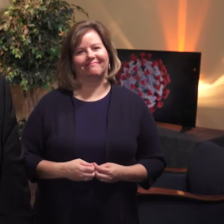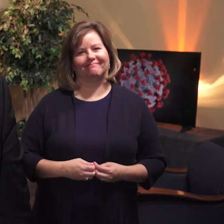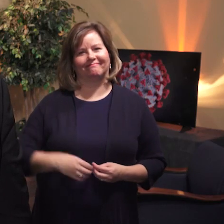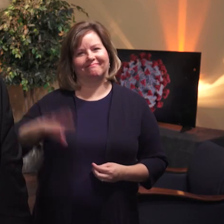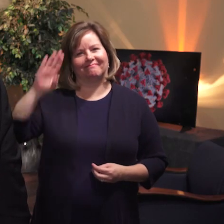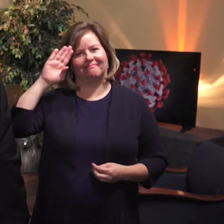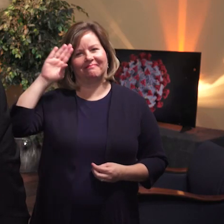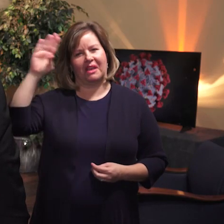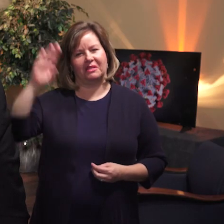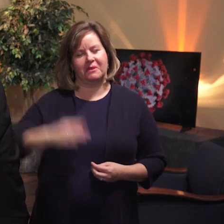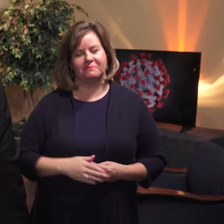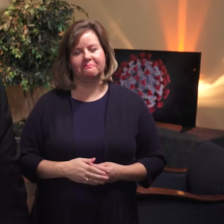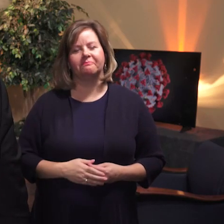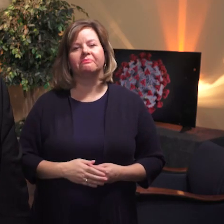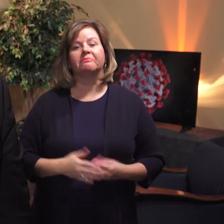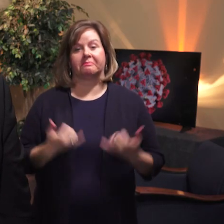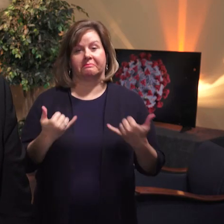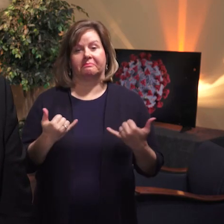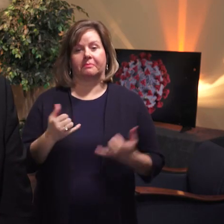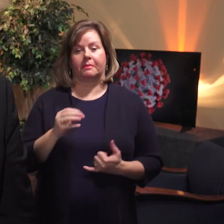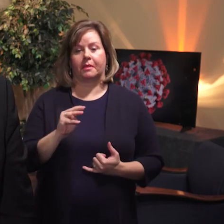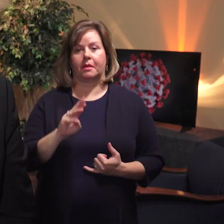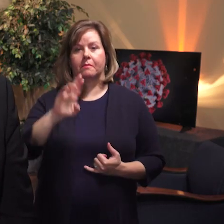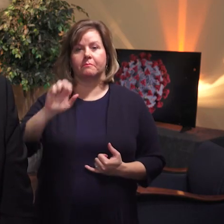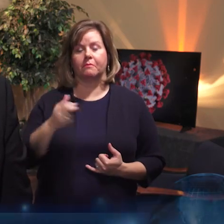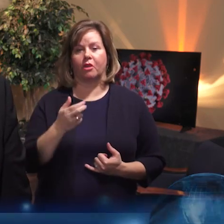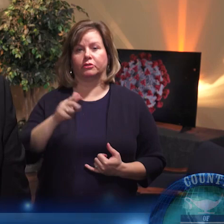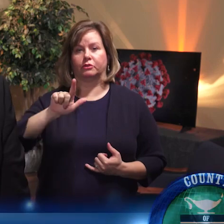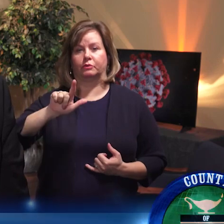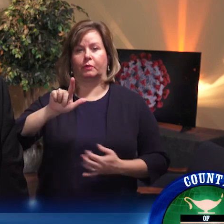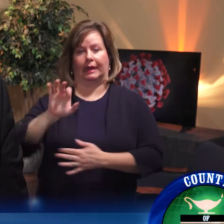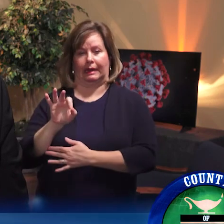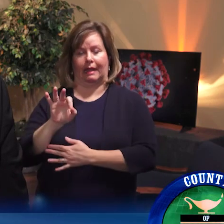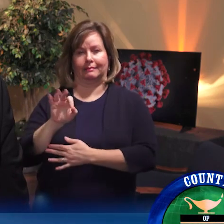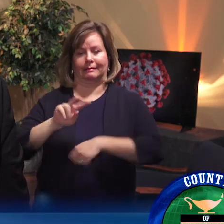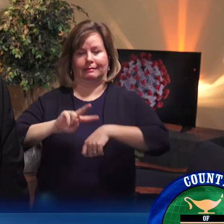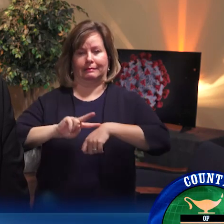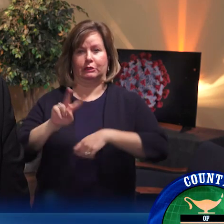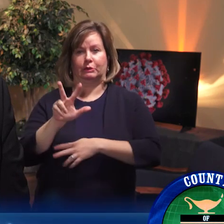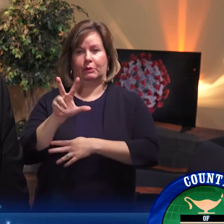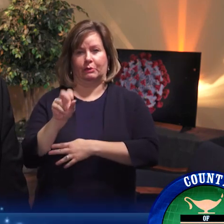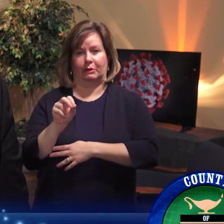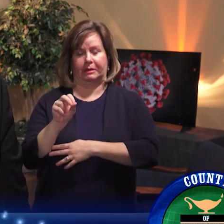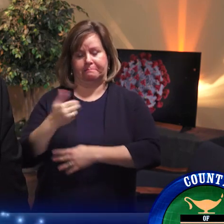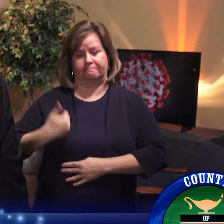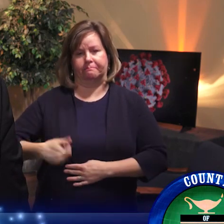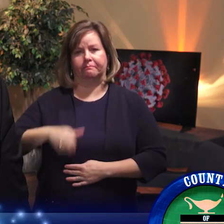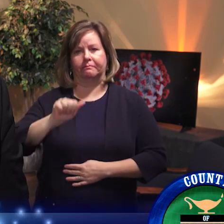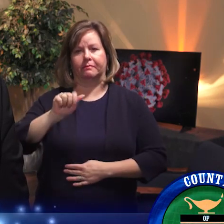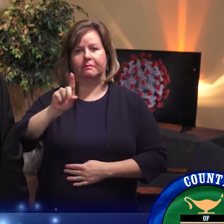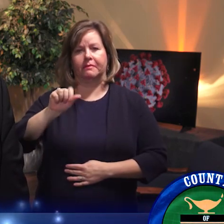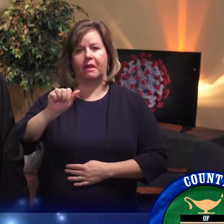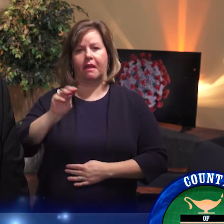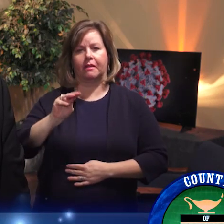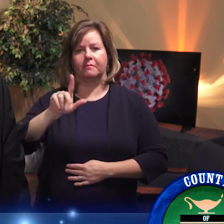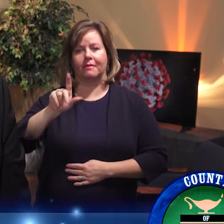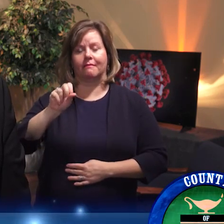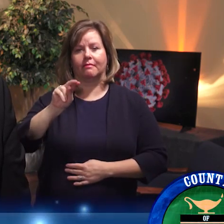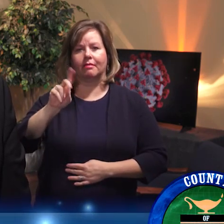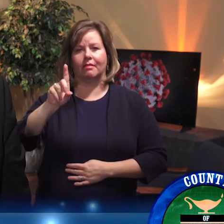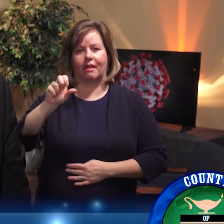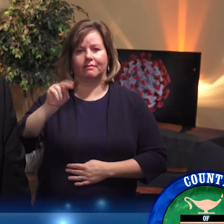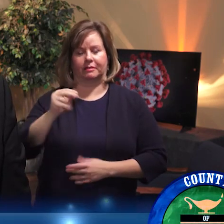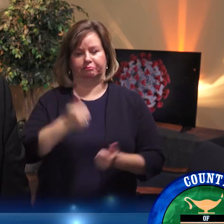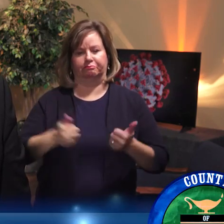Hello, Kent County. It's March 29th, about 2:30. I'm Dr. Adam London, Director of the Kent County Health Department. I want to give you an update